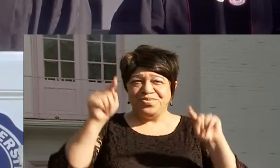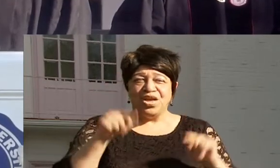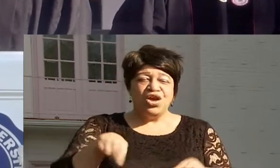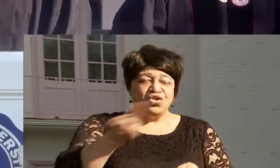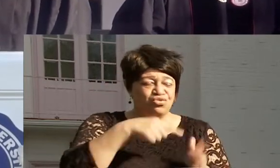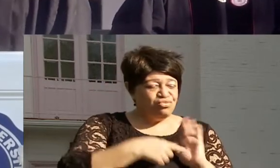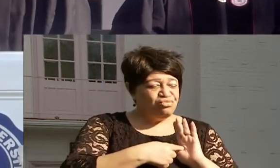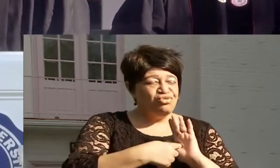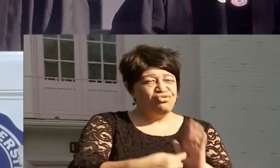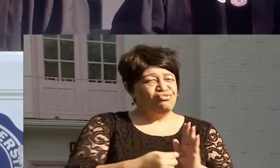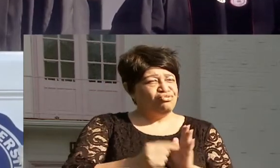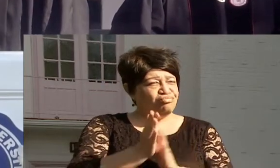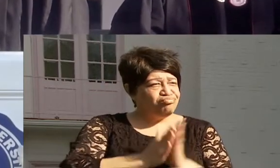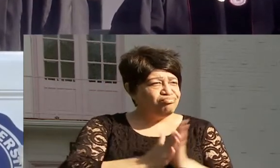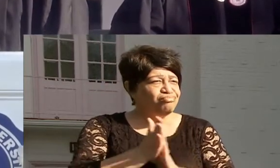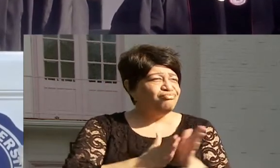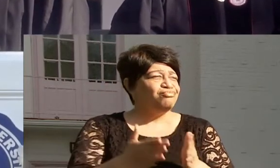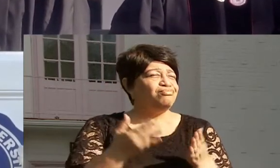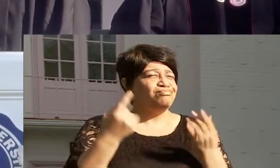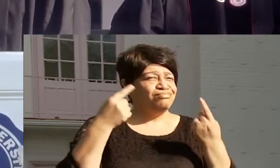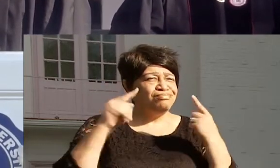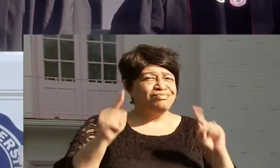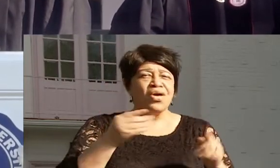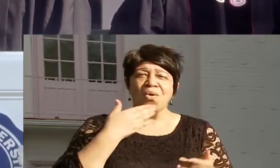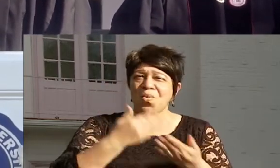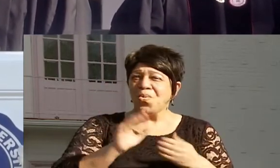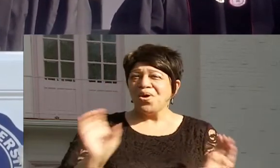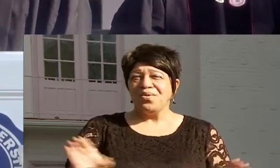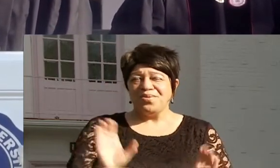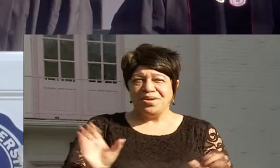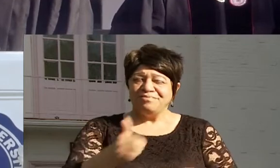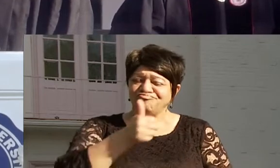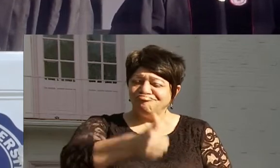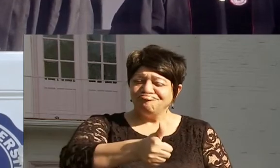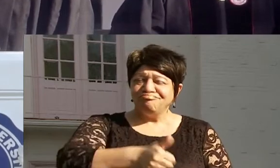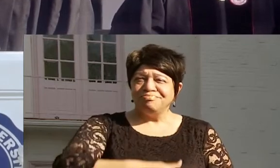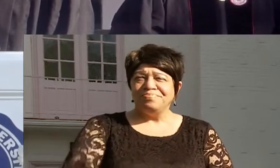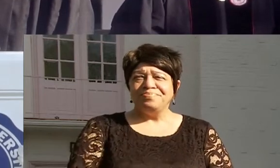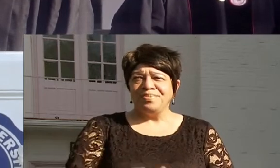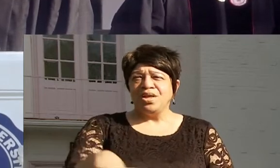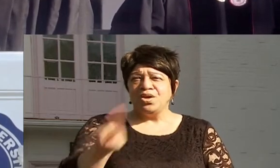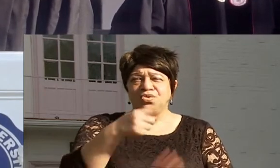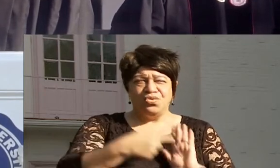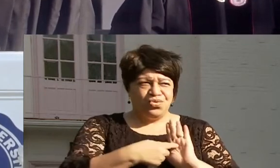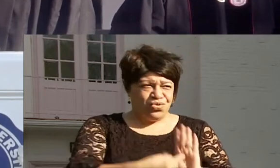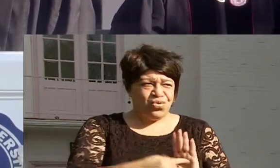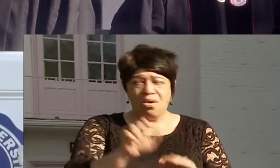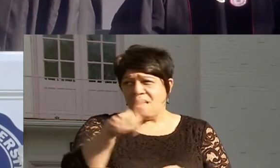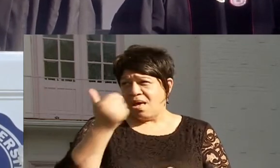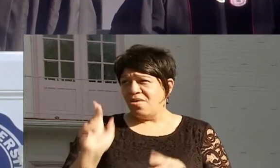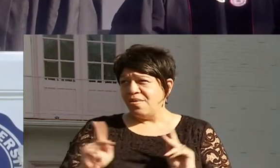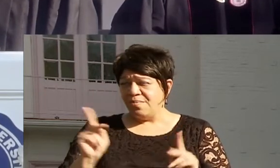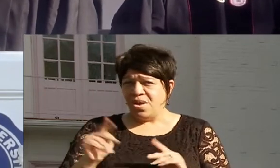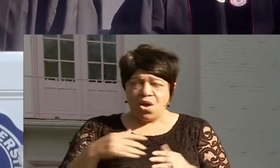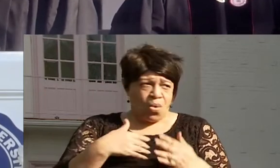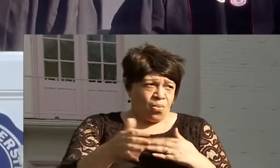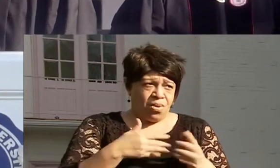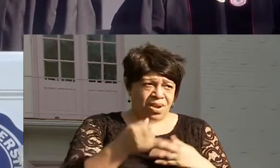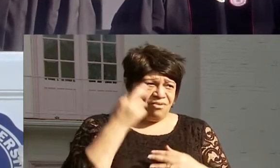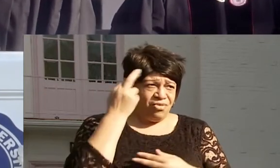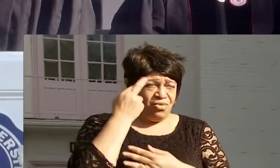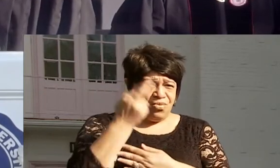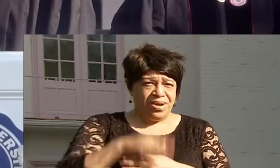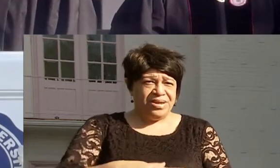resilience and fortitude, well done. You showed Others, for whatever reasons,